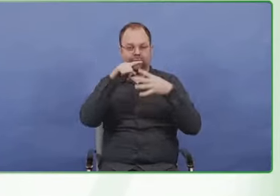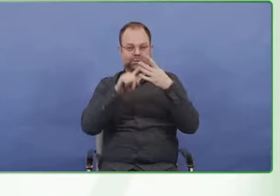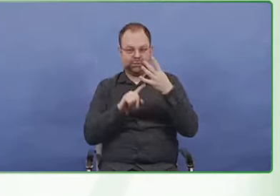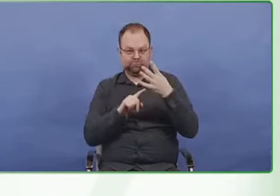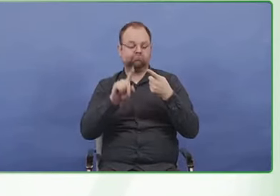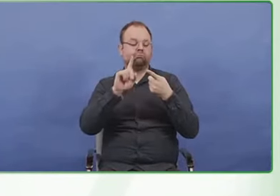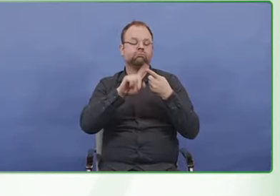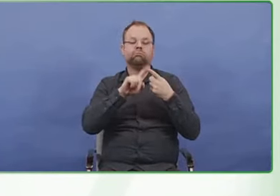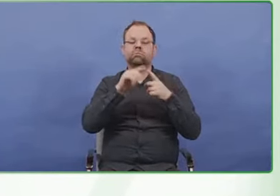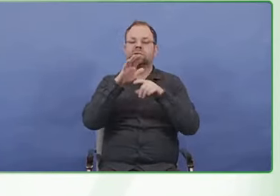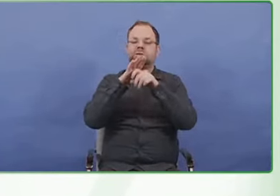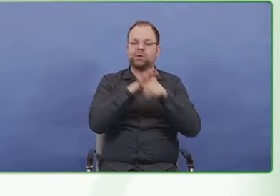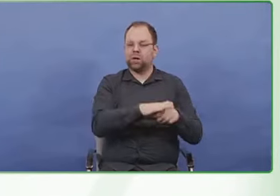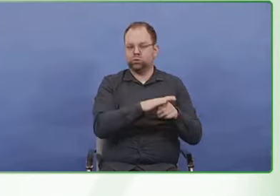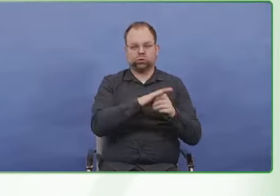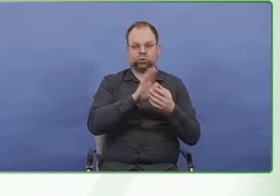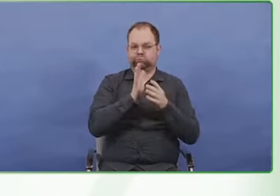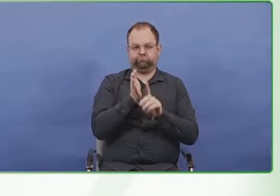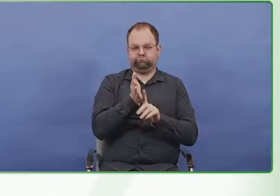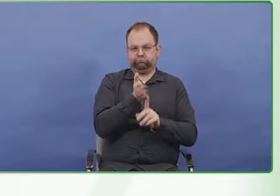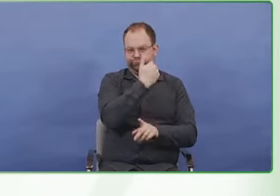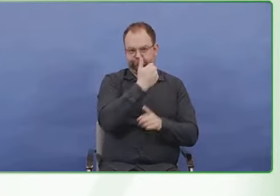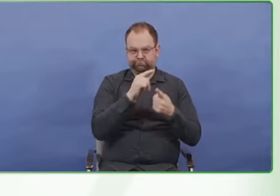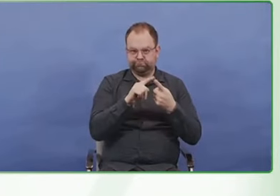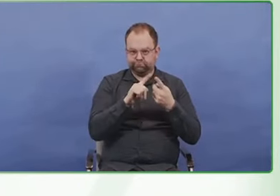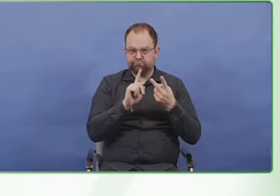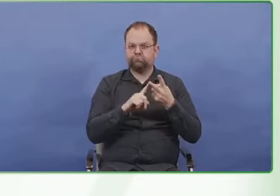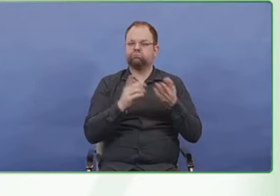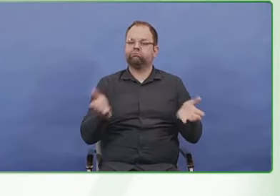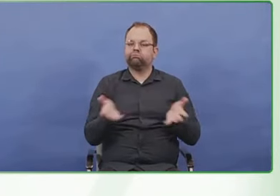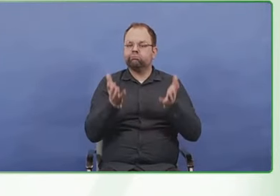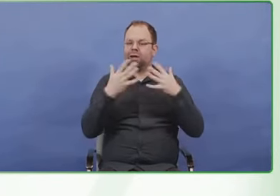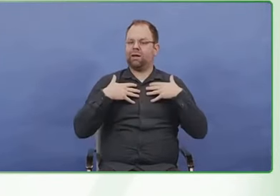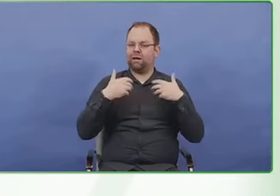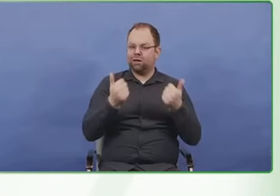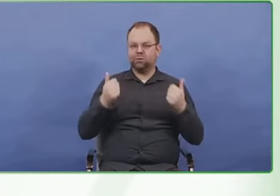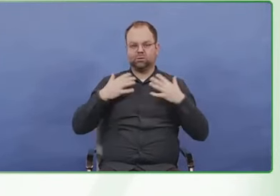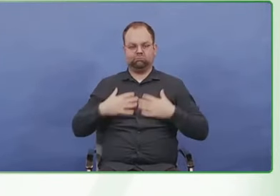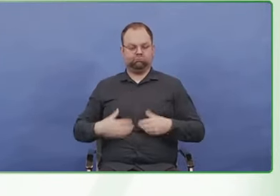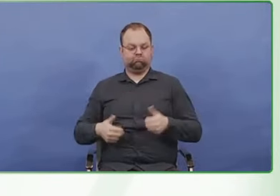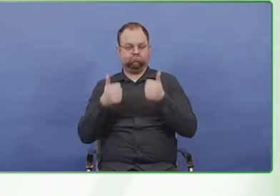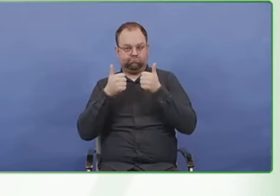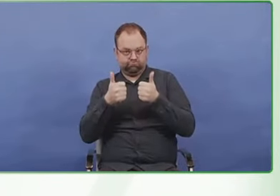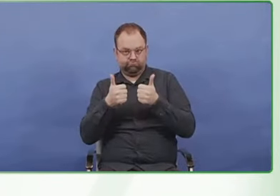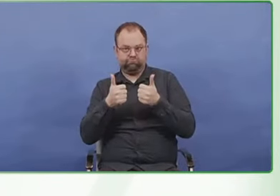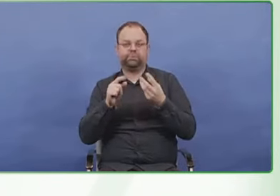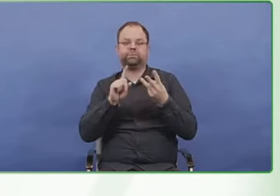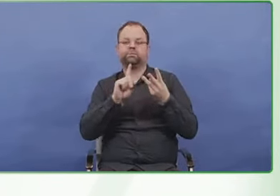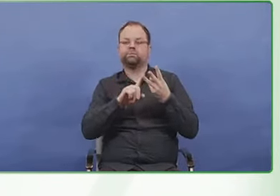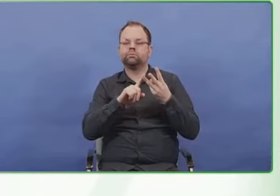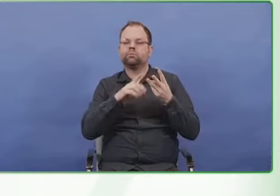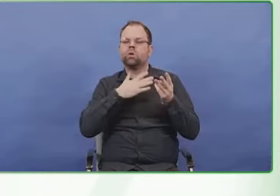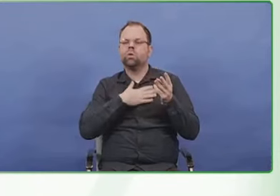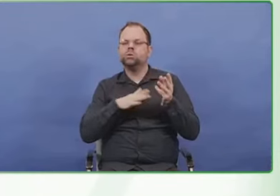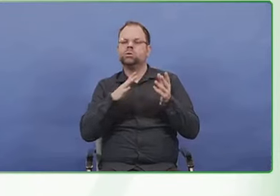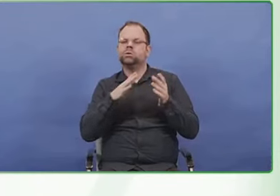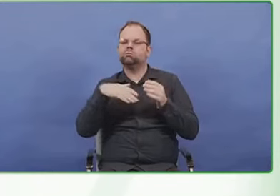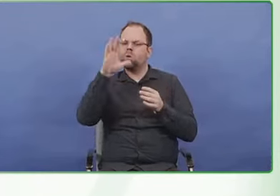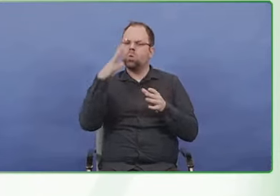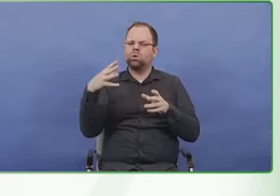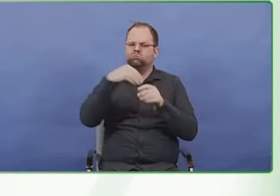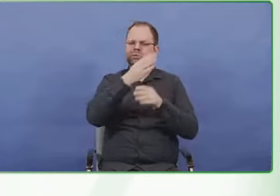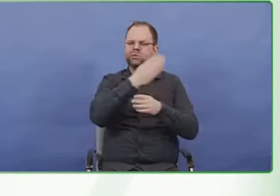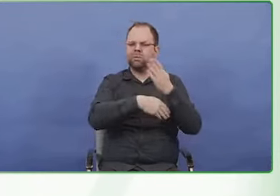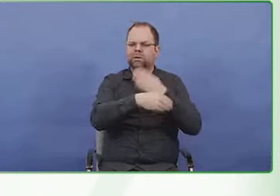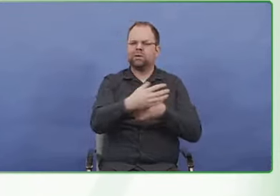the fundamental importance of having universal design, eliminating barriers in all aspects, and very much the life course